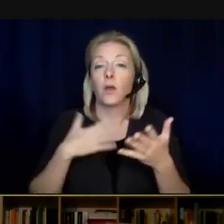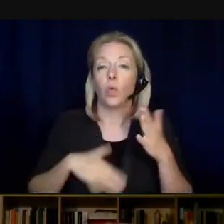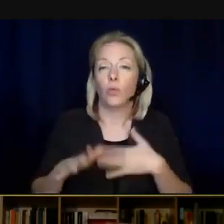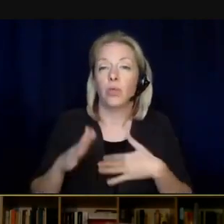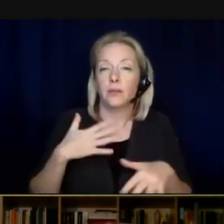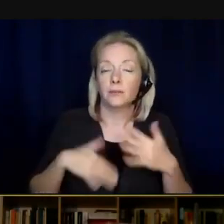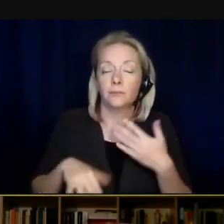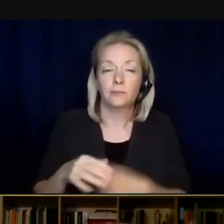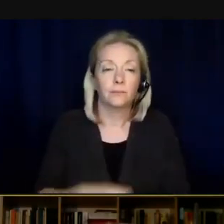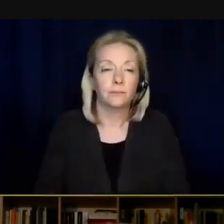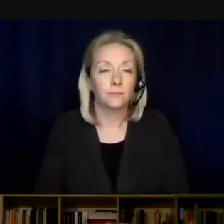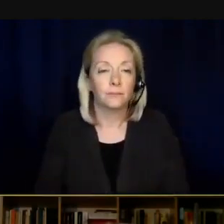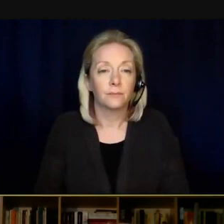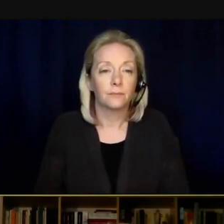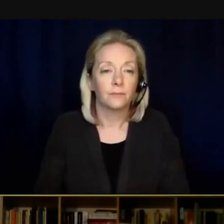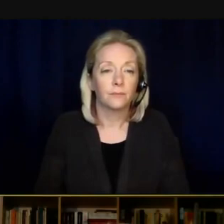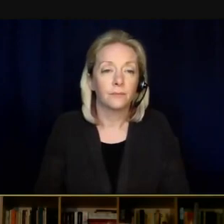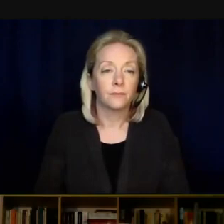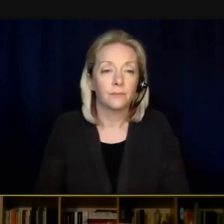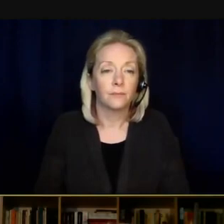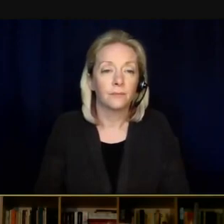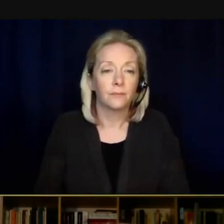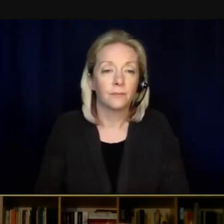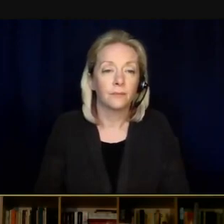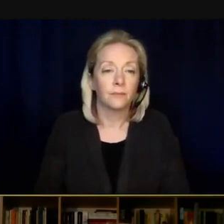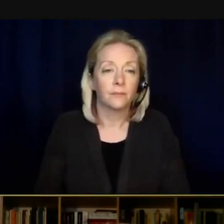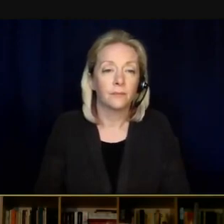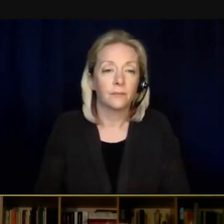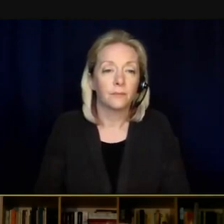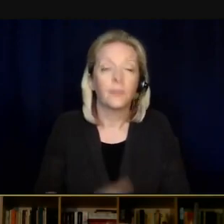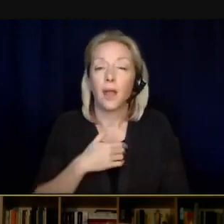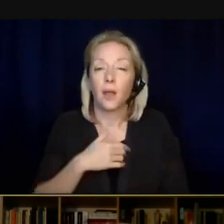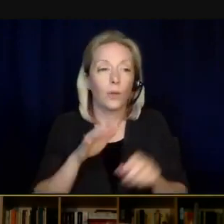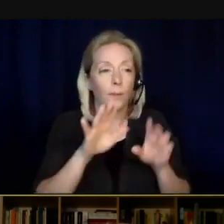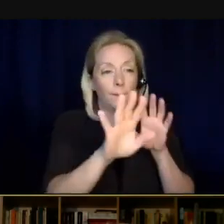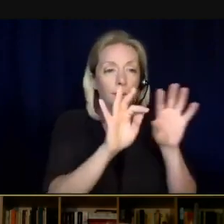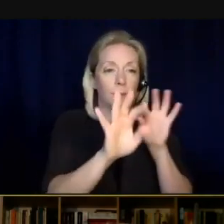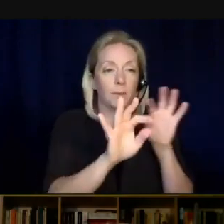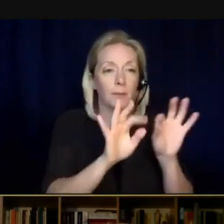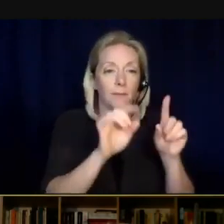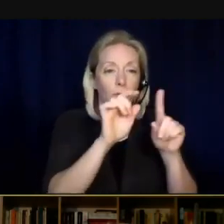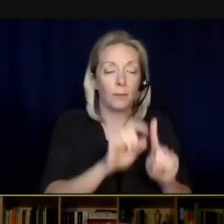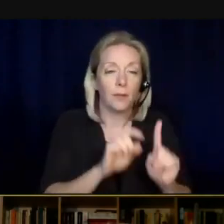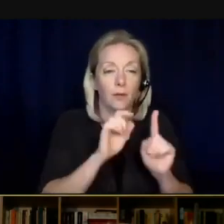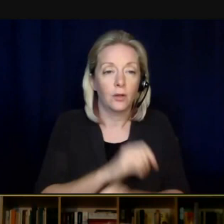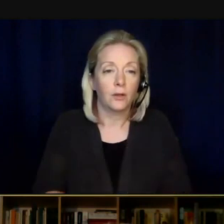So I'm going to pick words that I want in here. Oh, okay.